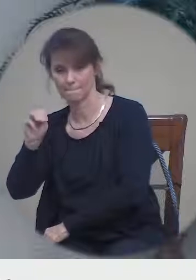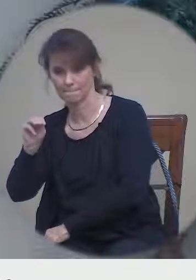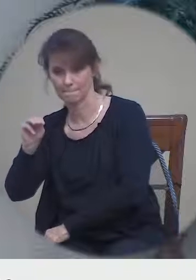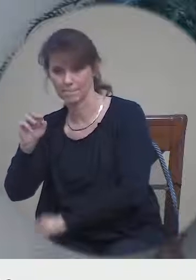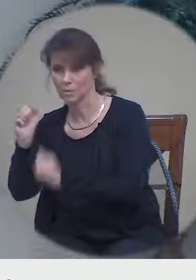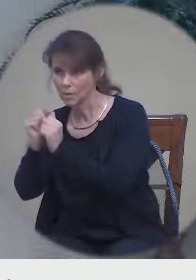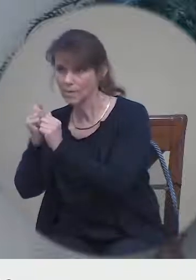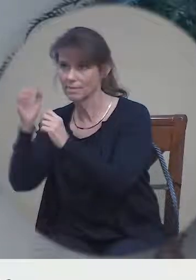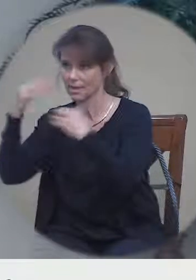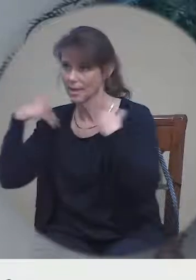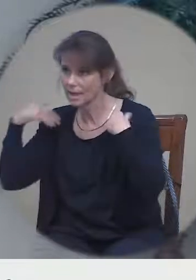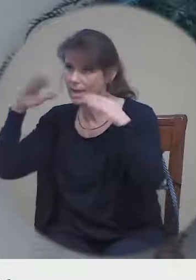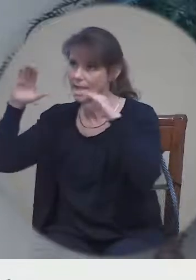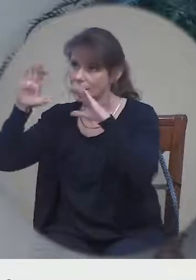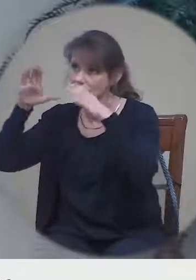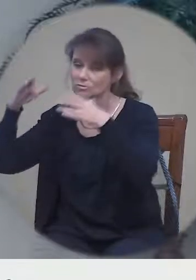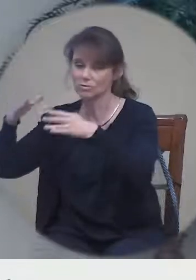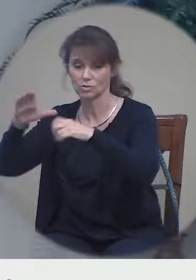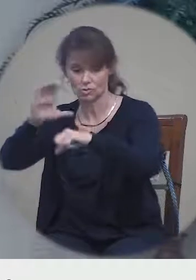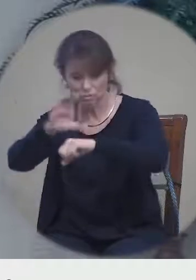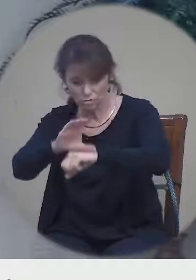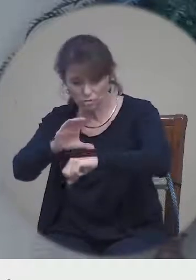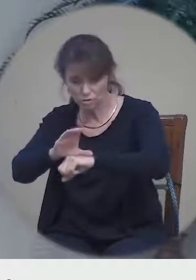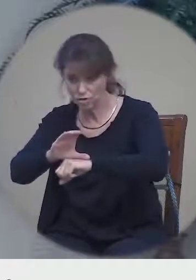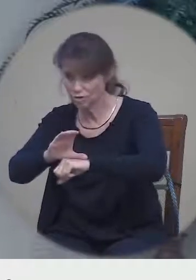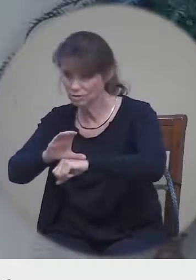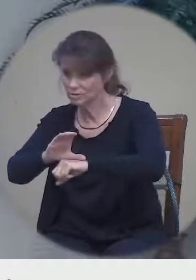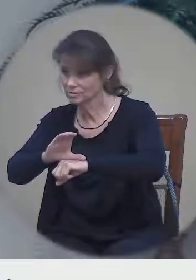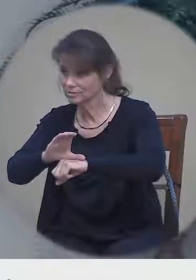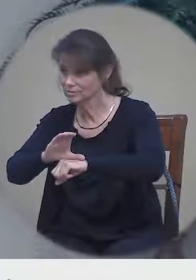general assembly and the church of the firstborn.